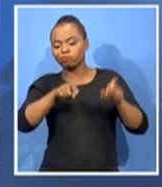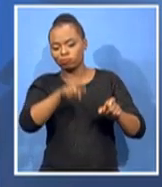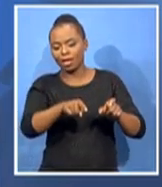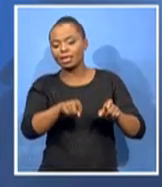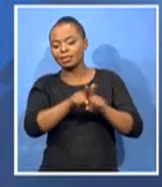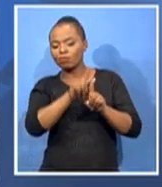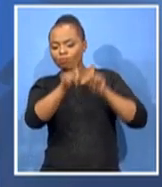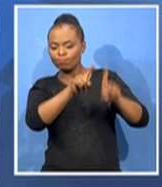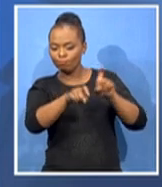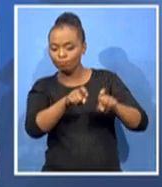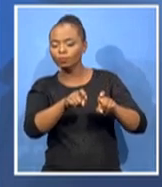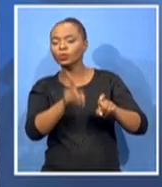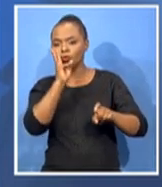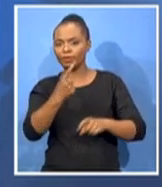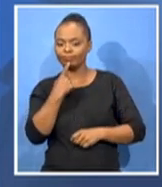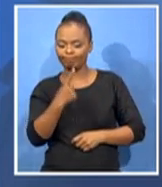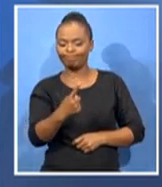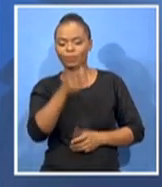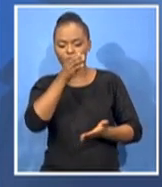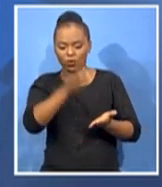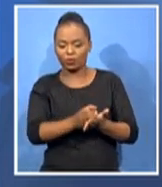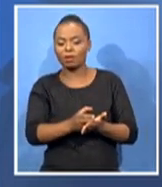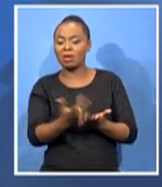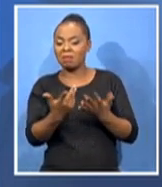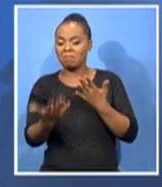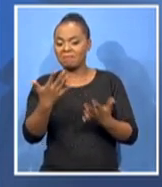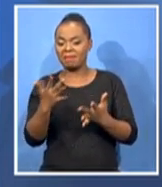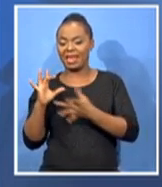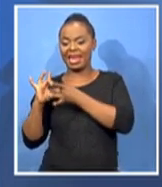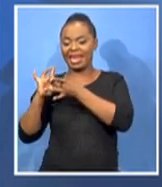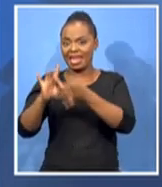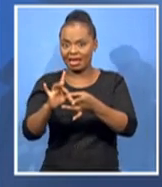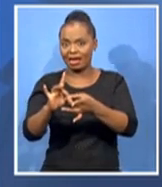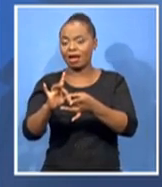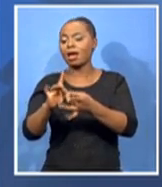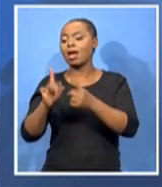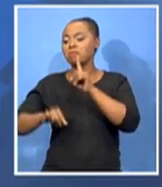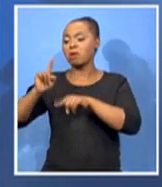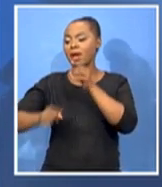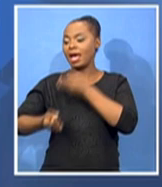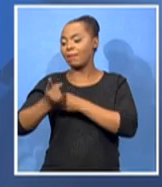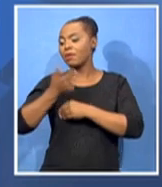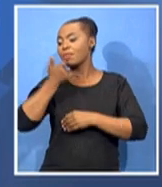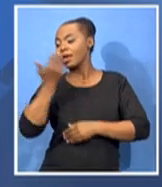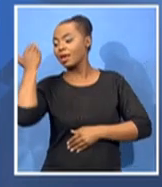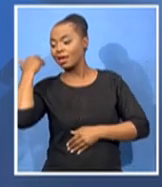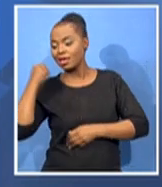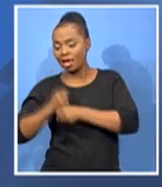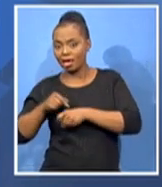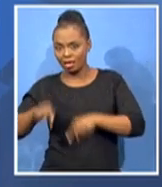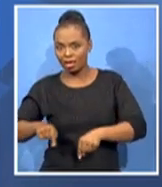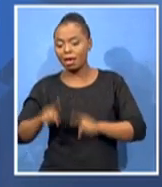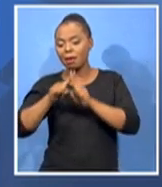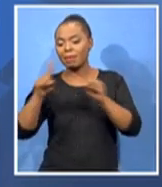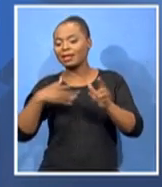it was indeed linked to the incident earlier this year. But of course, as I indicated, we have mobilized a 72-hour